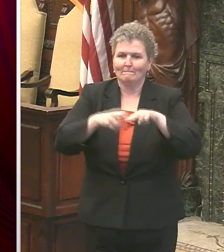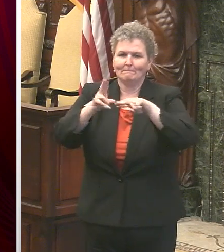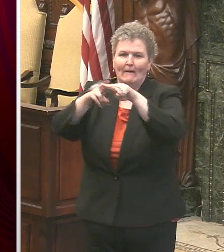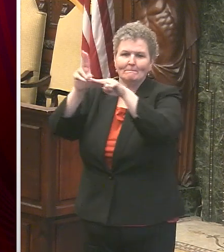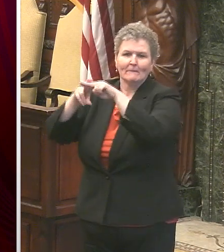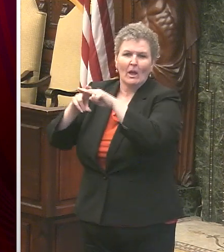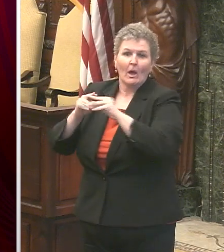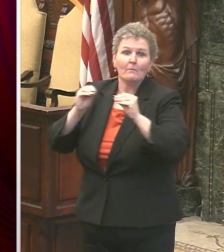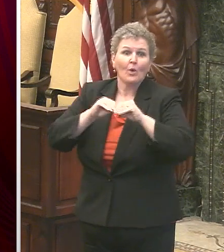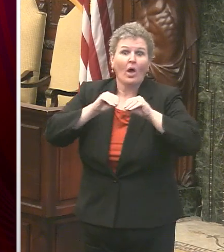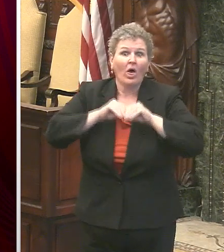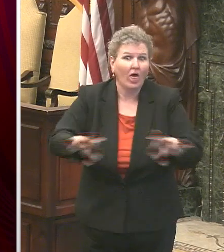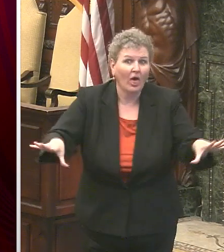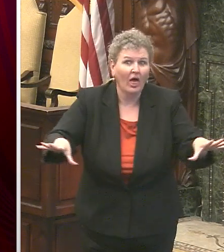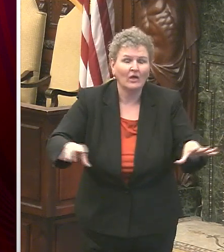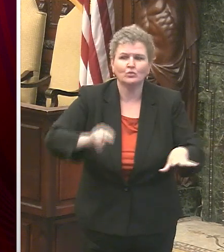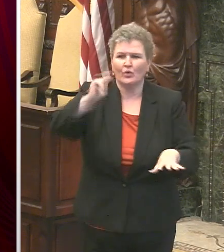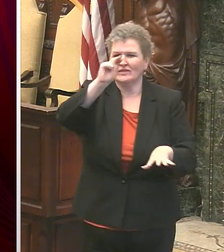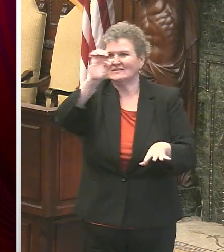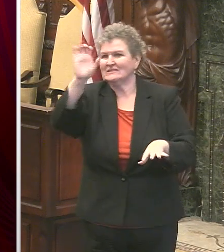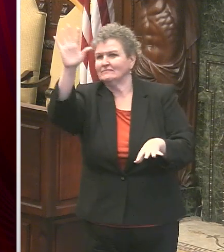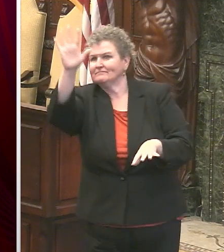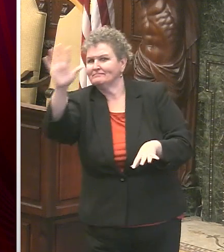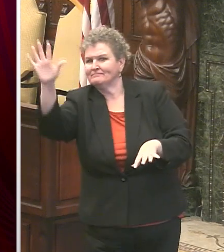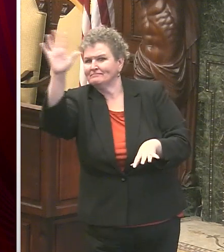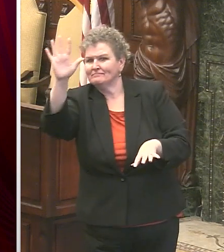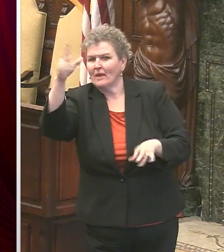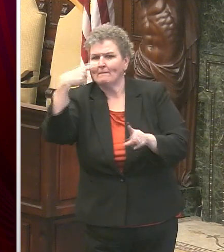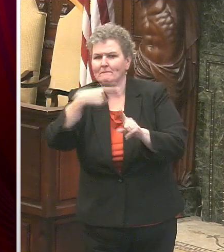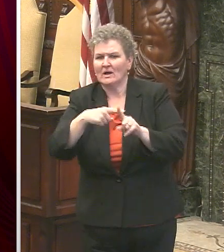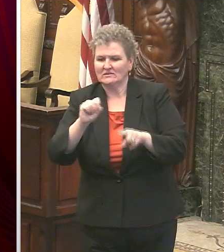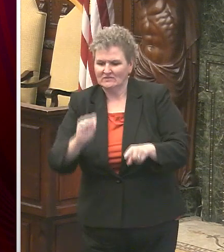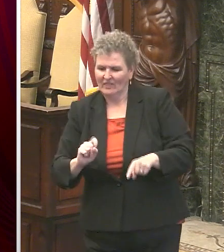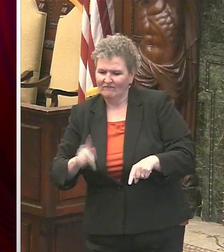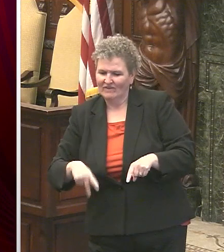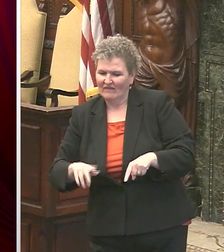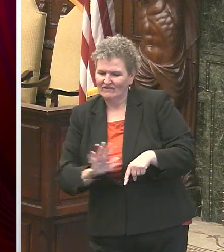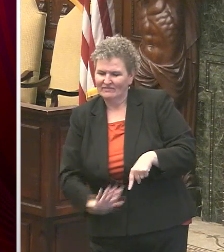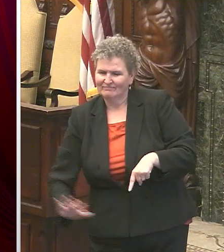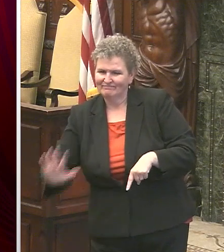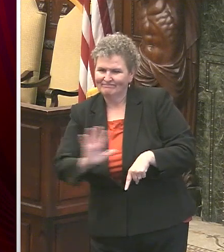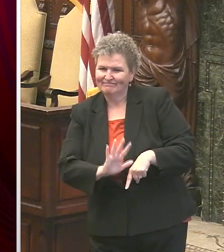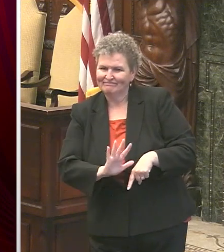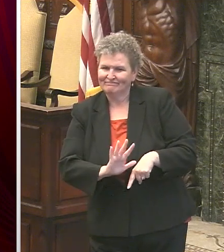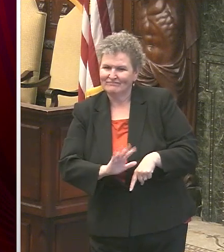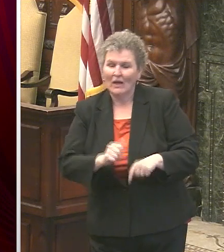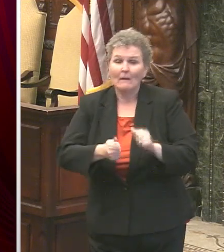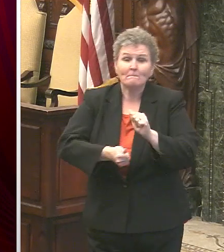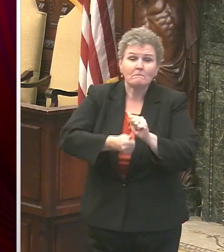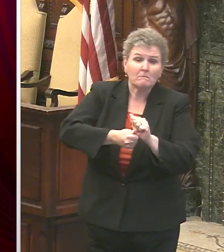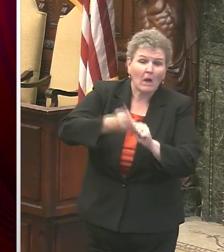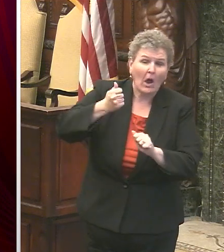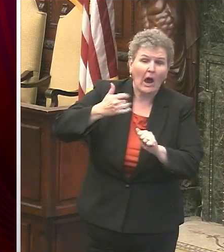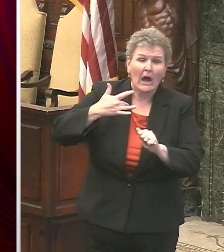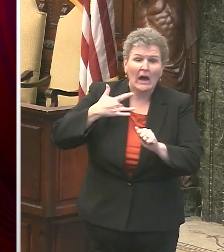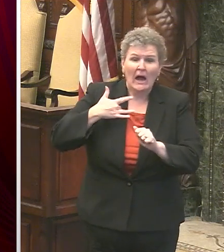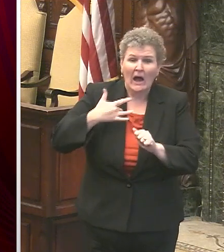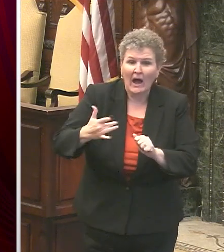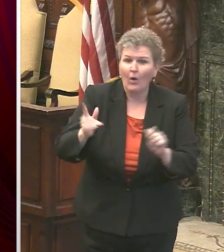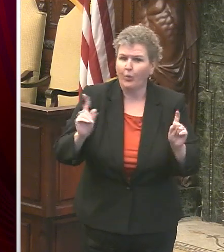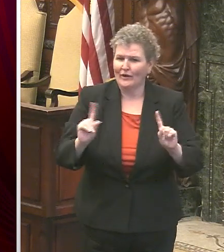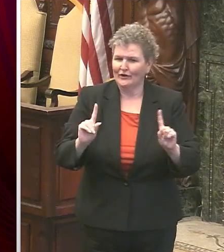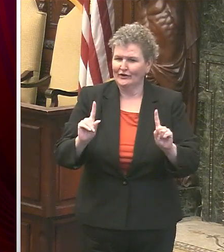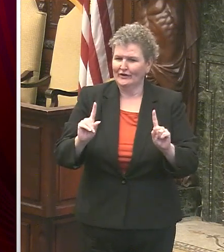spread in the far northeastern part of Philadelphia and in South Philadelphia. Now, most of the cases we're getting these days are occurring in